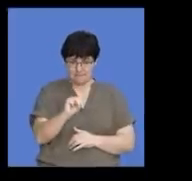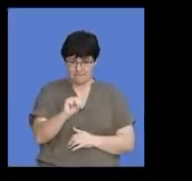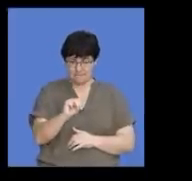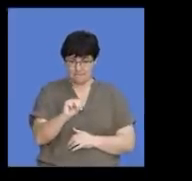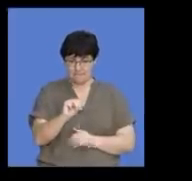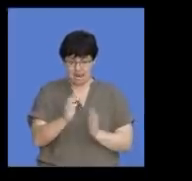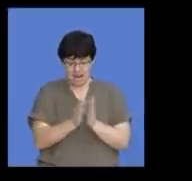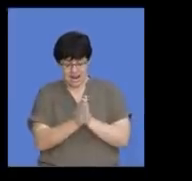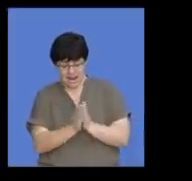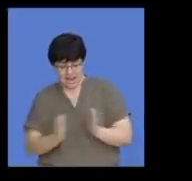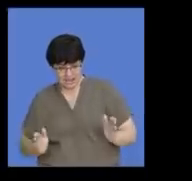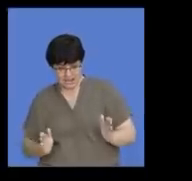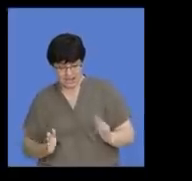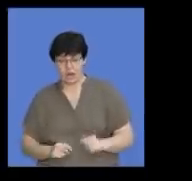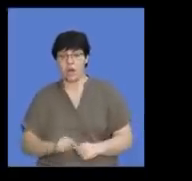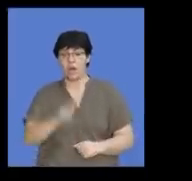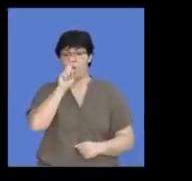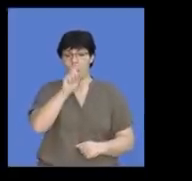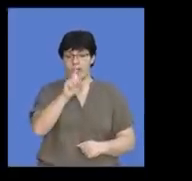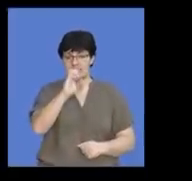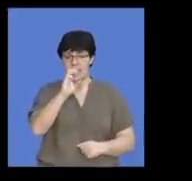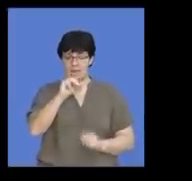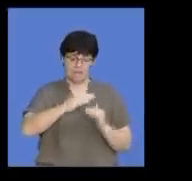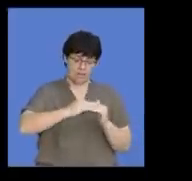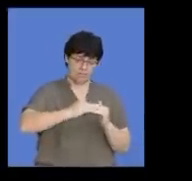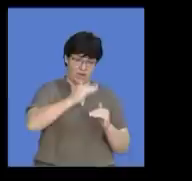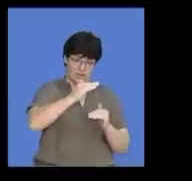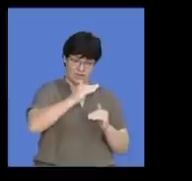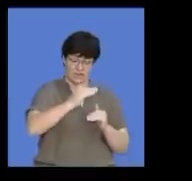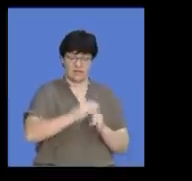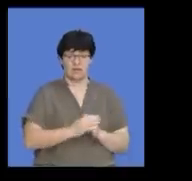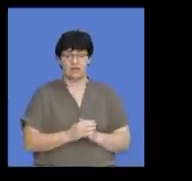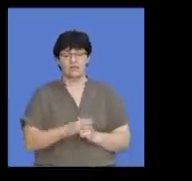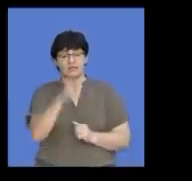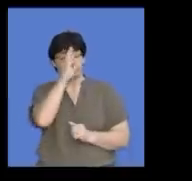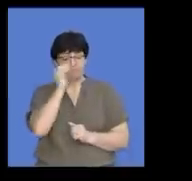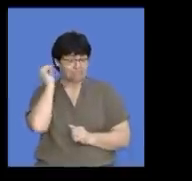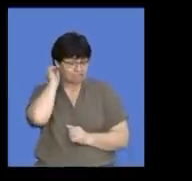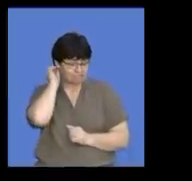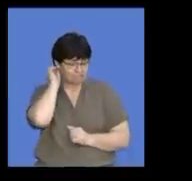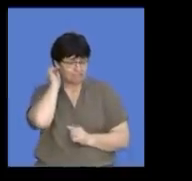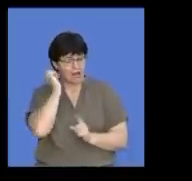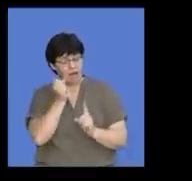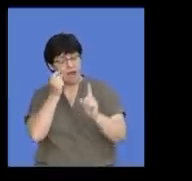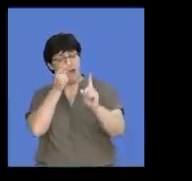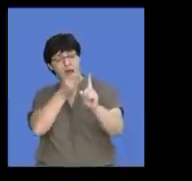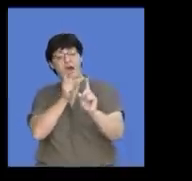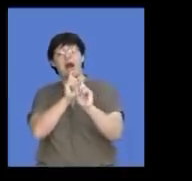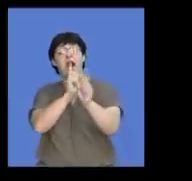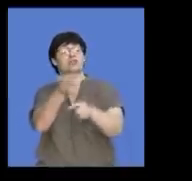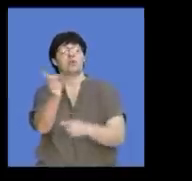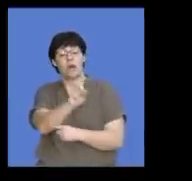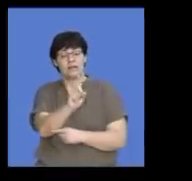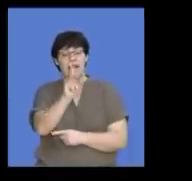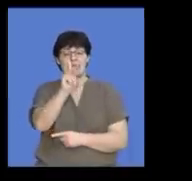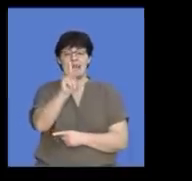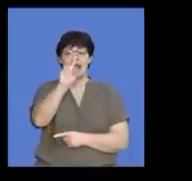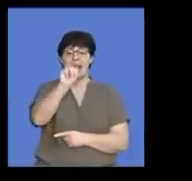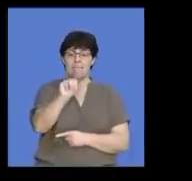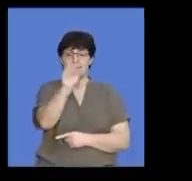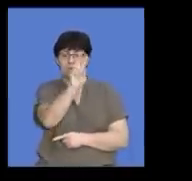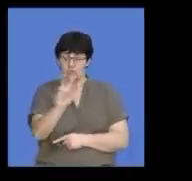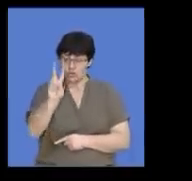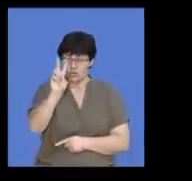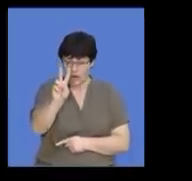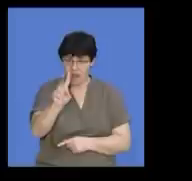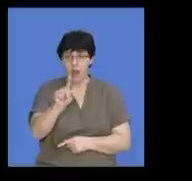length, 1 centimeter was my breadth. Note, I'm working to an answer in kilometers squared. And